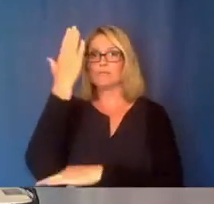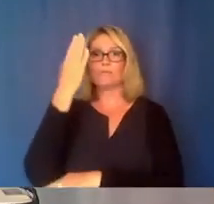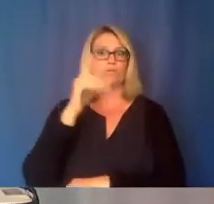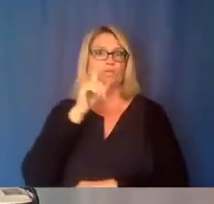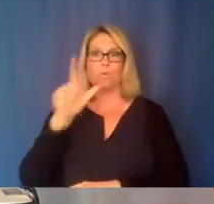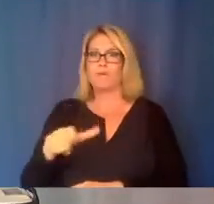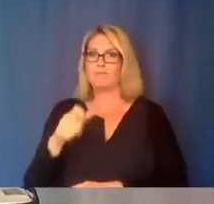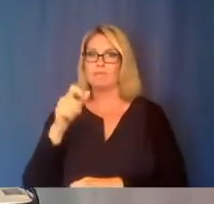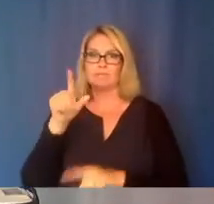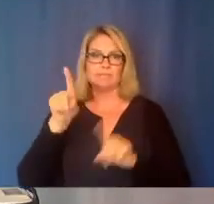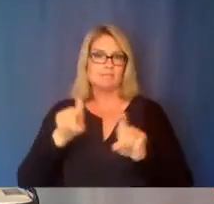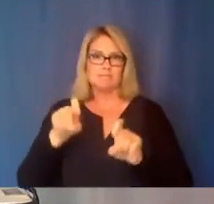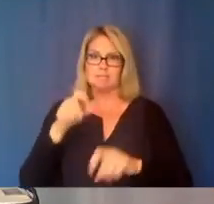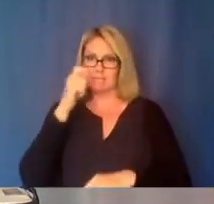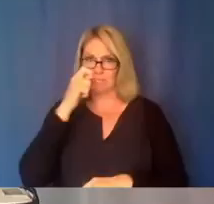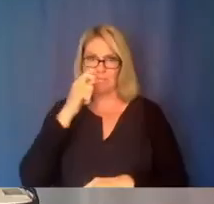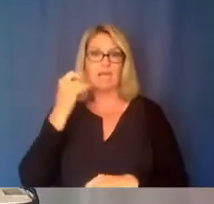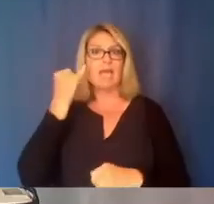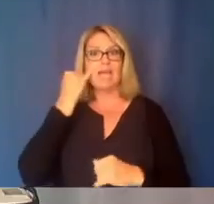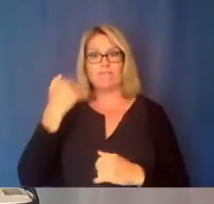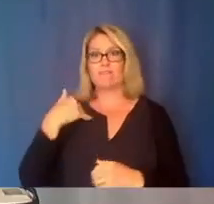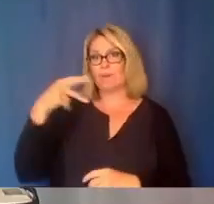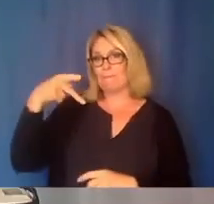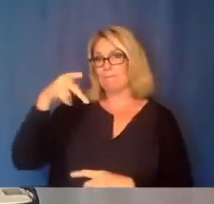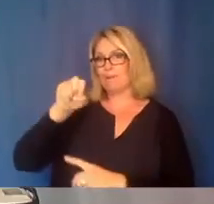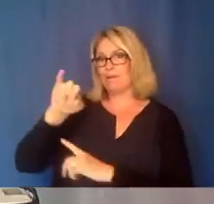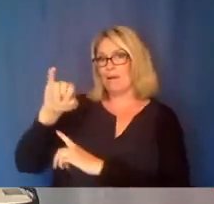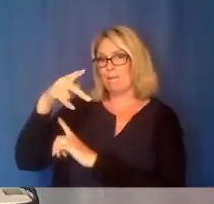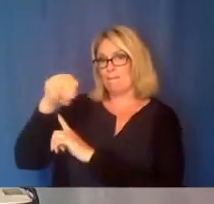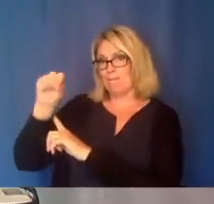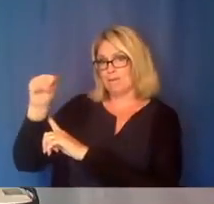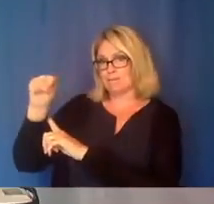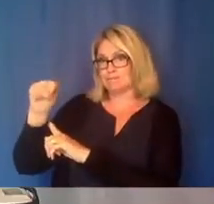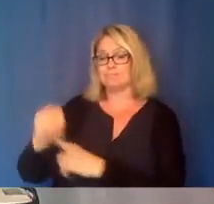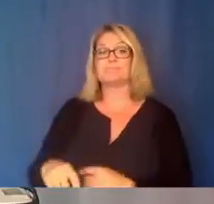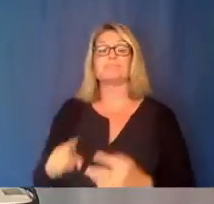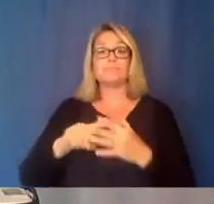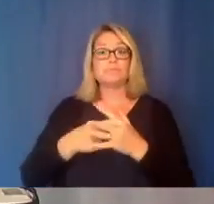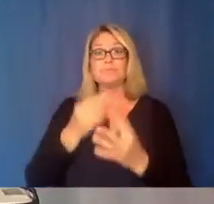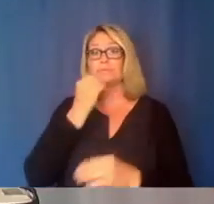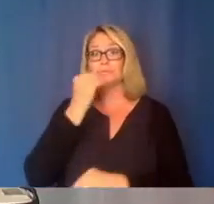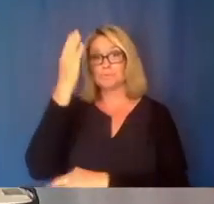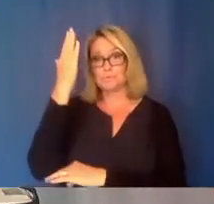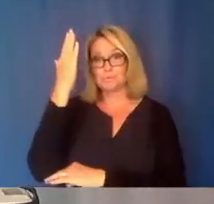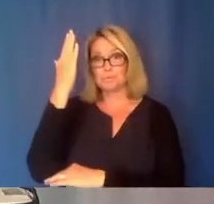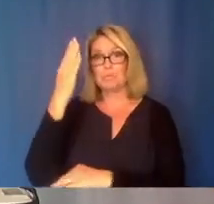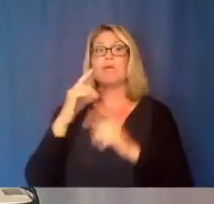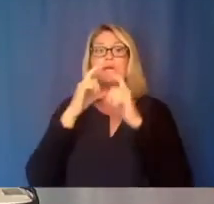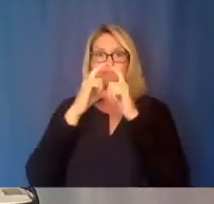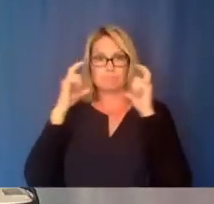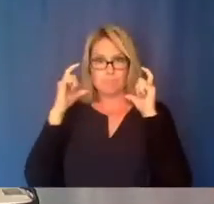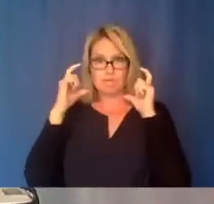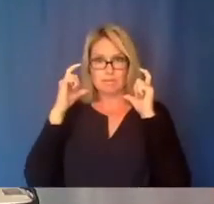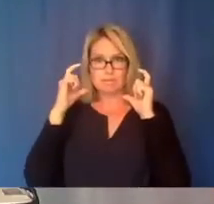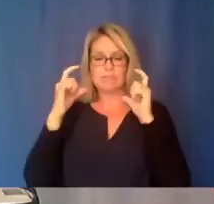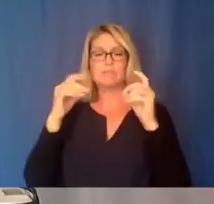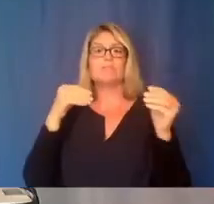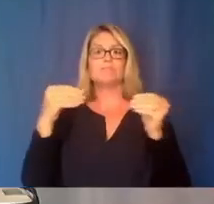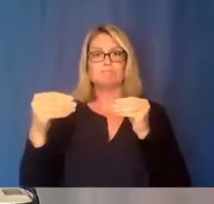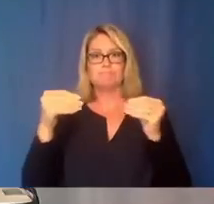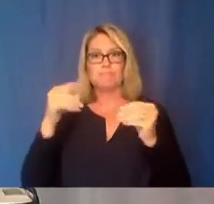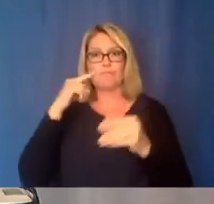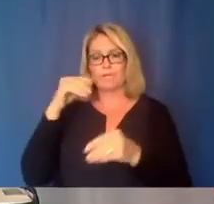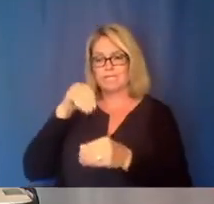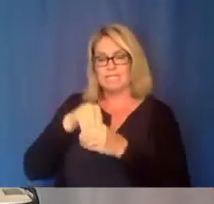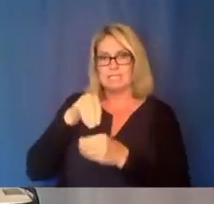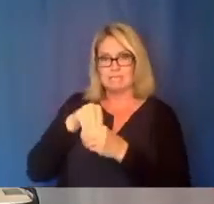have the PEI pass. In addition, effective noon today, there will be an easing of masking restrictions for indoor